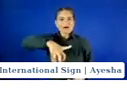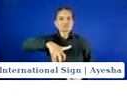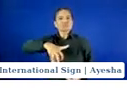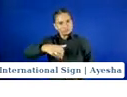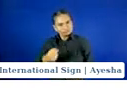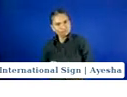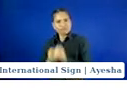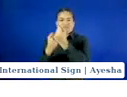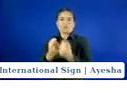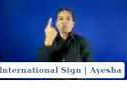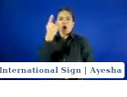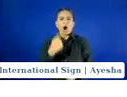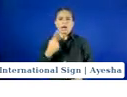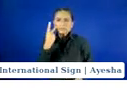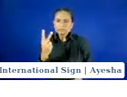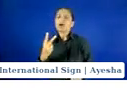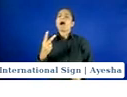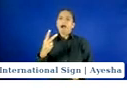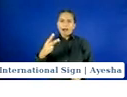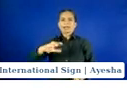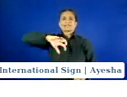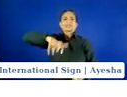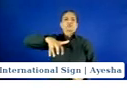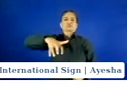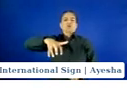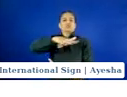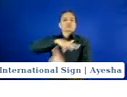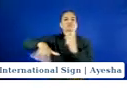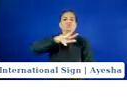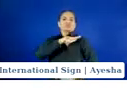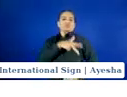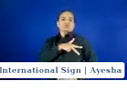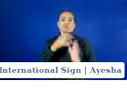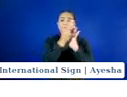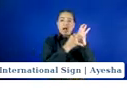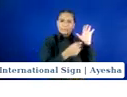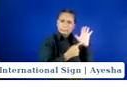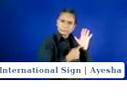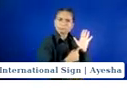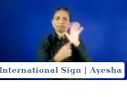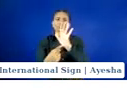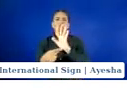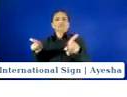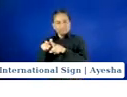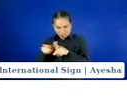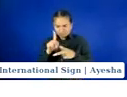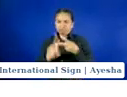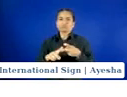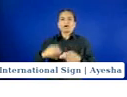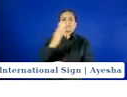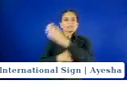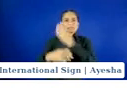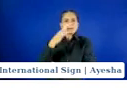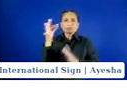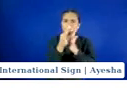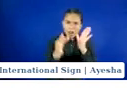and also the Workers' Compensation Fund, which has been in existence for some time. We also saw the Citizens Economic Empowerment Commission and also the